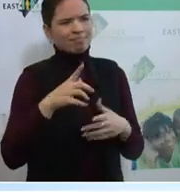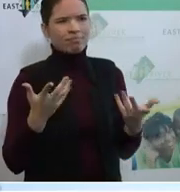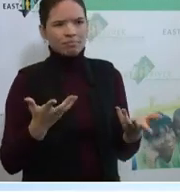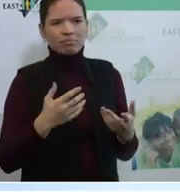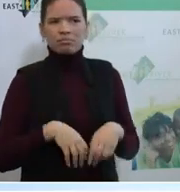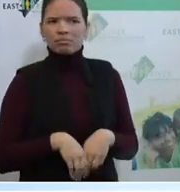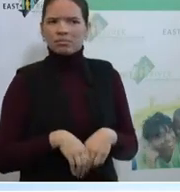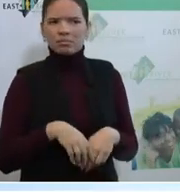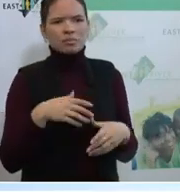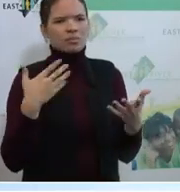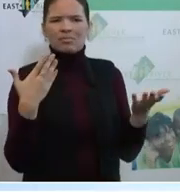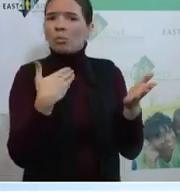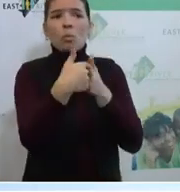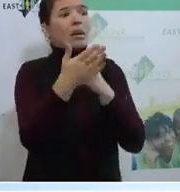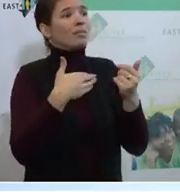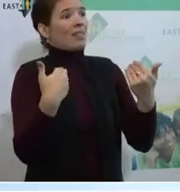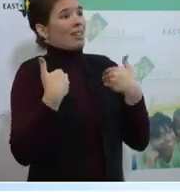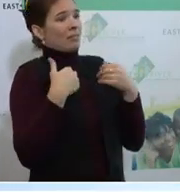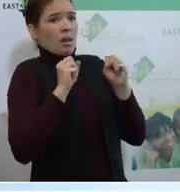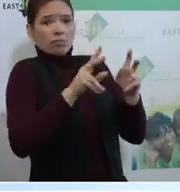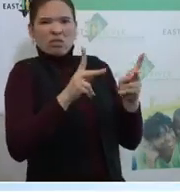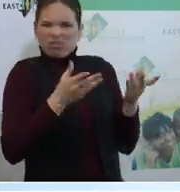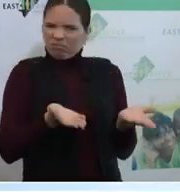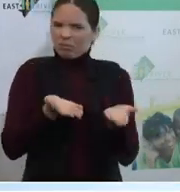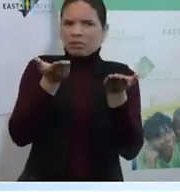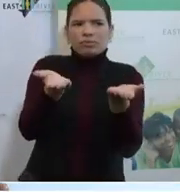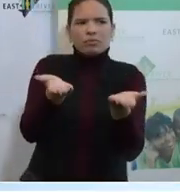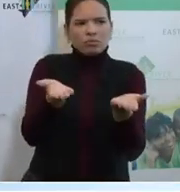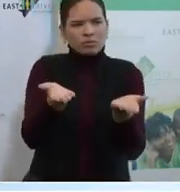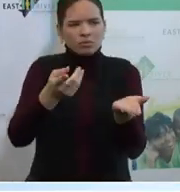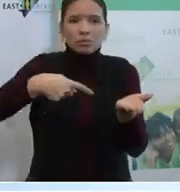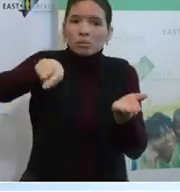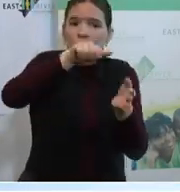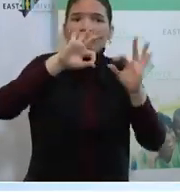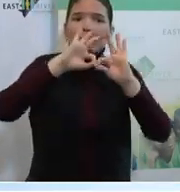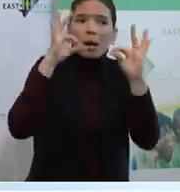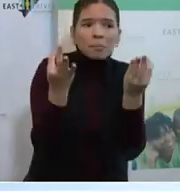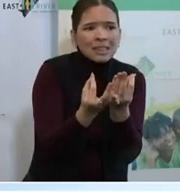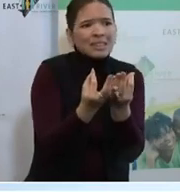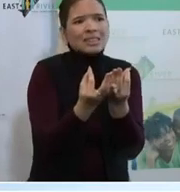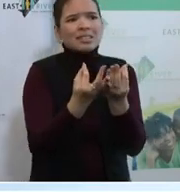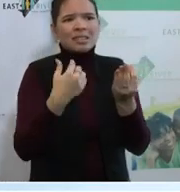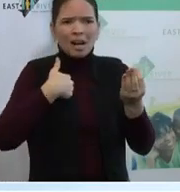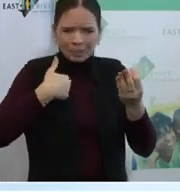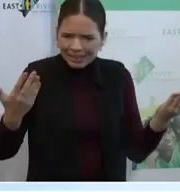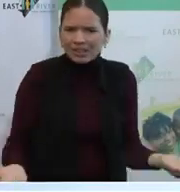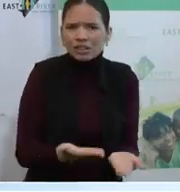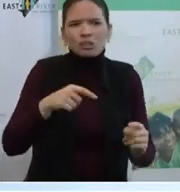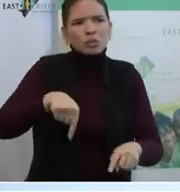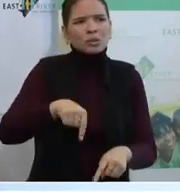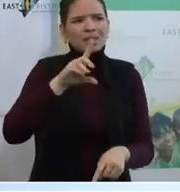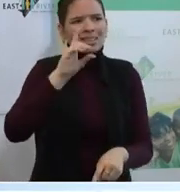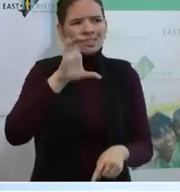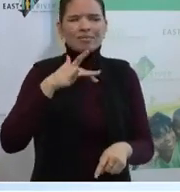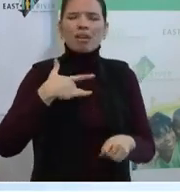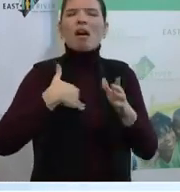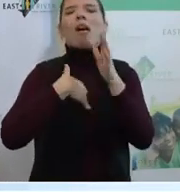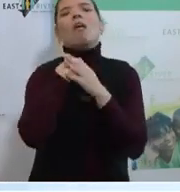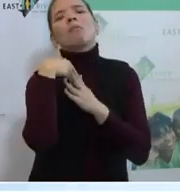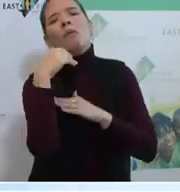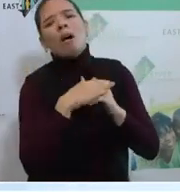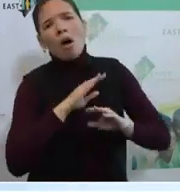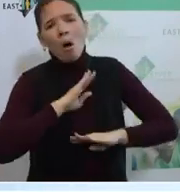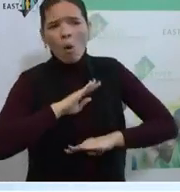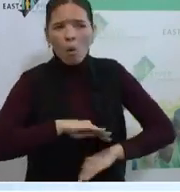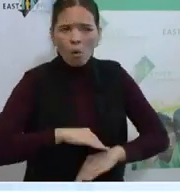you make the difference between your family being comfortable in DC or not, we're going to try to do. So let me take 3 more questions and